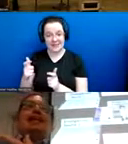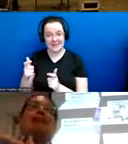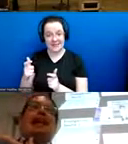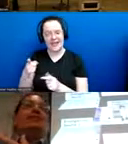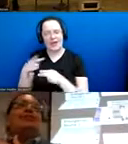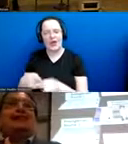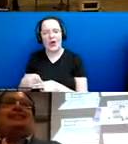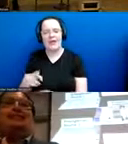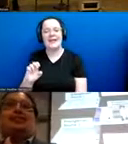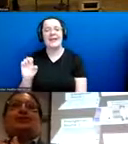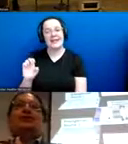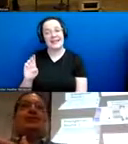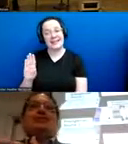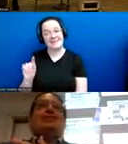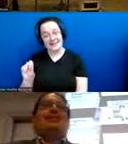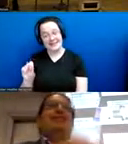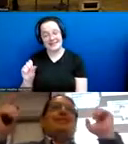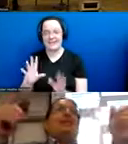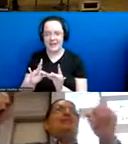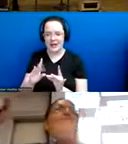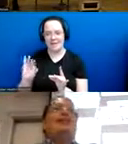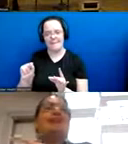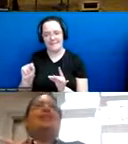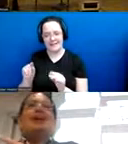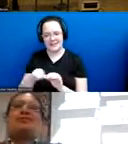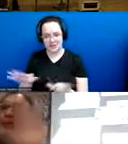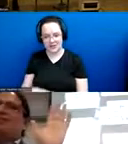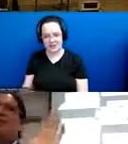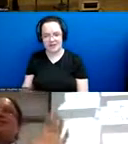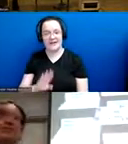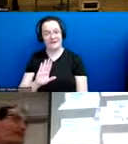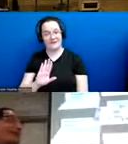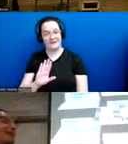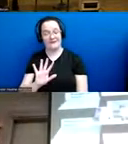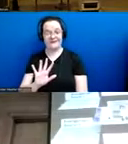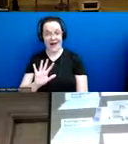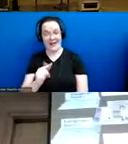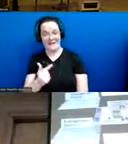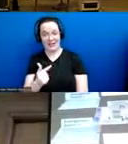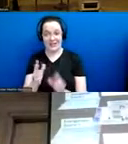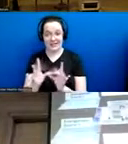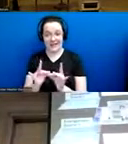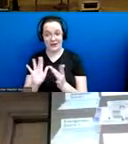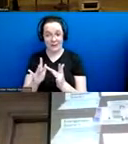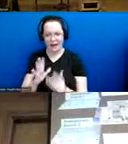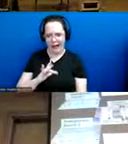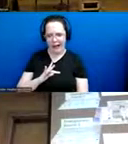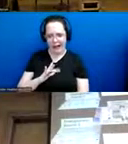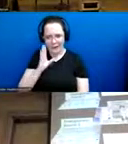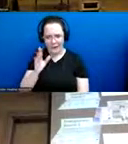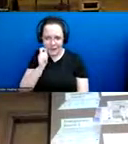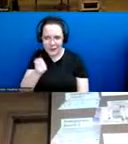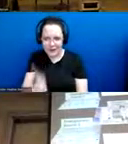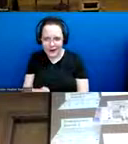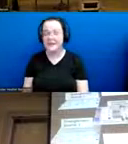E-bits, entanglement bit distribution, right? So 5G entangled networks, that would be awesome one day, right? And the other thing is like